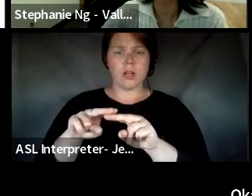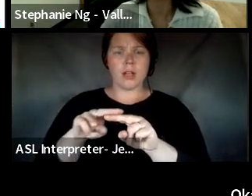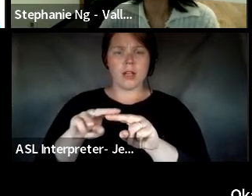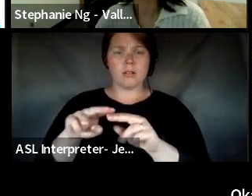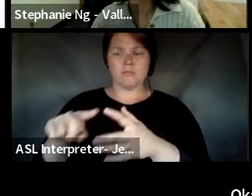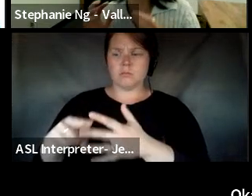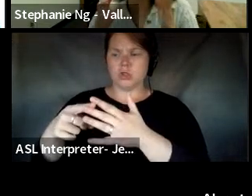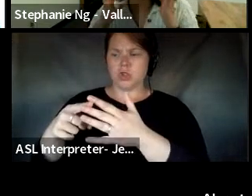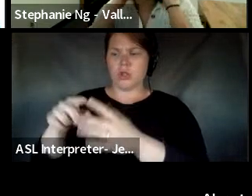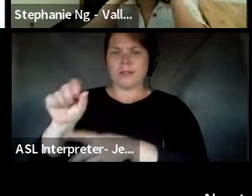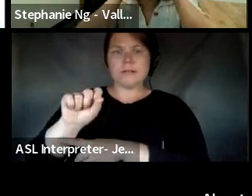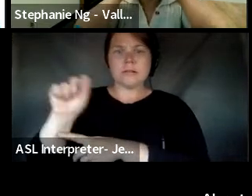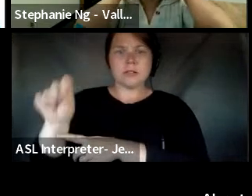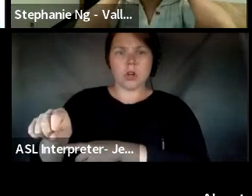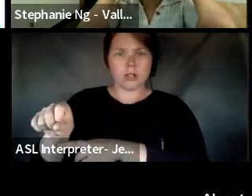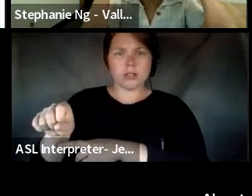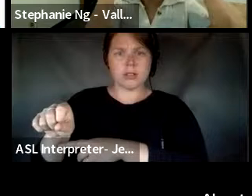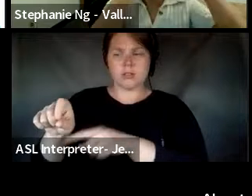starting to be